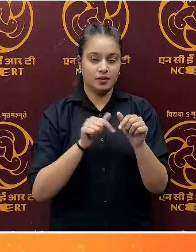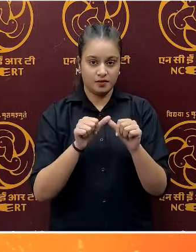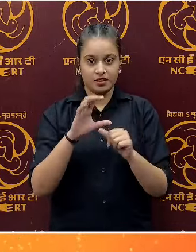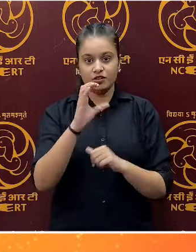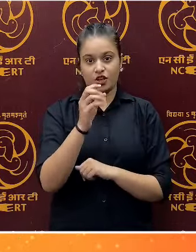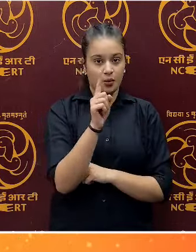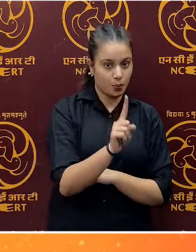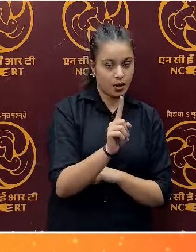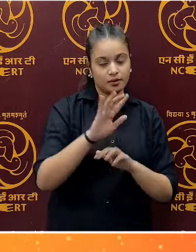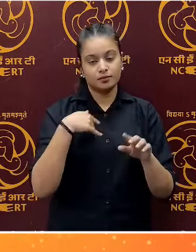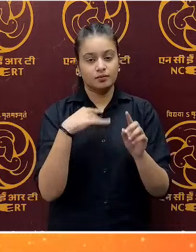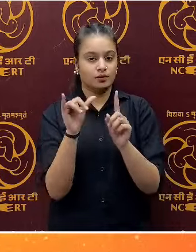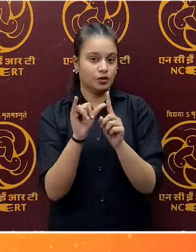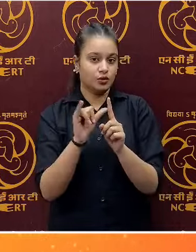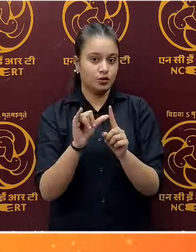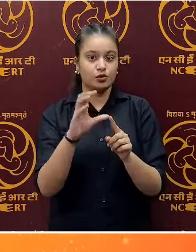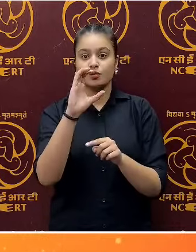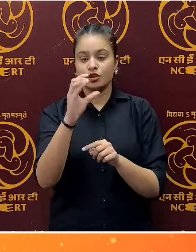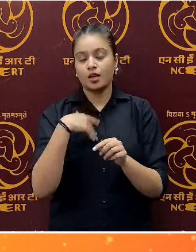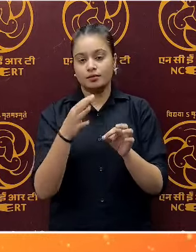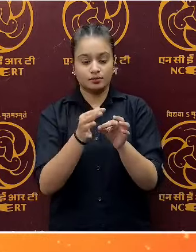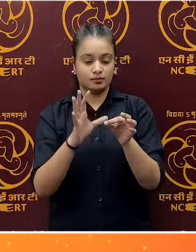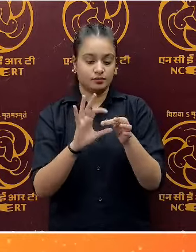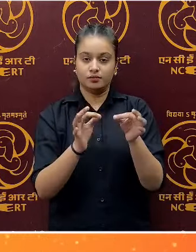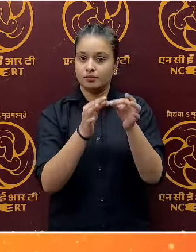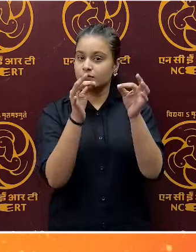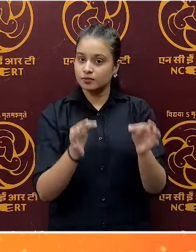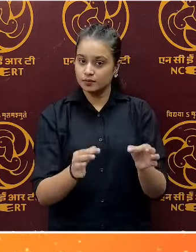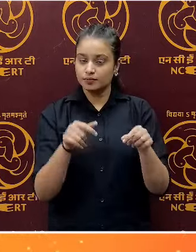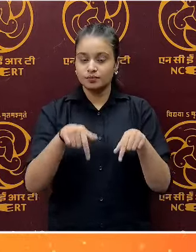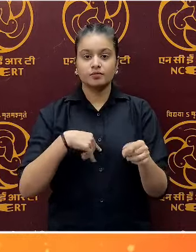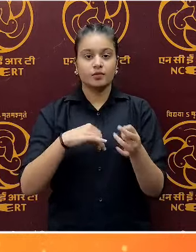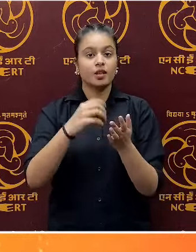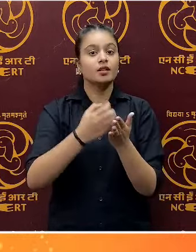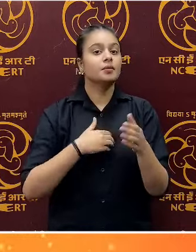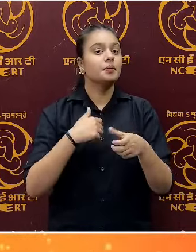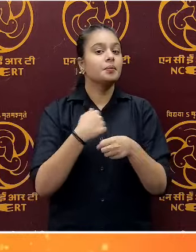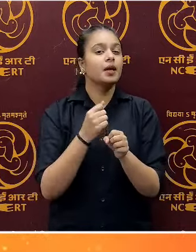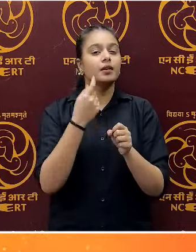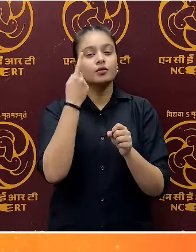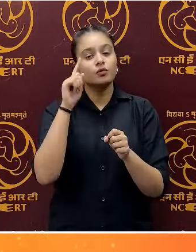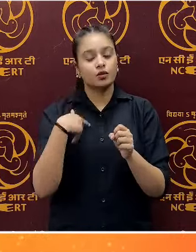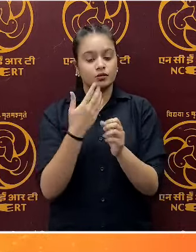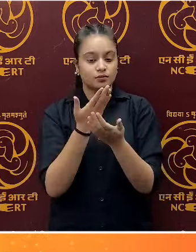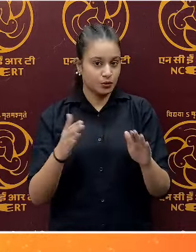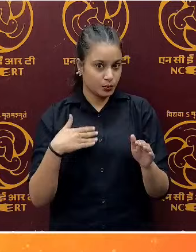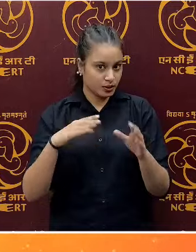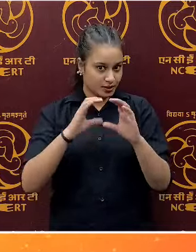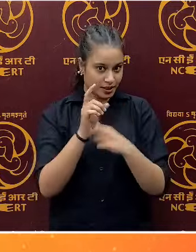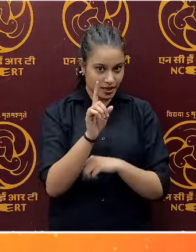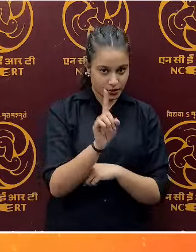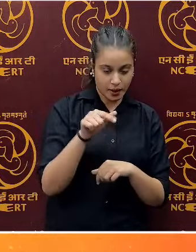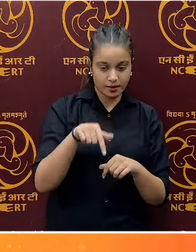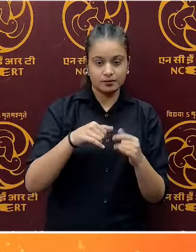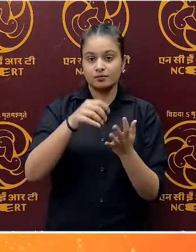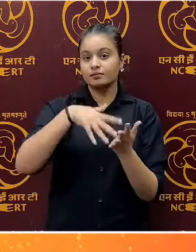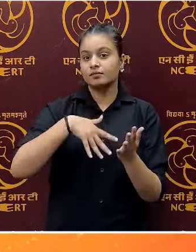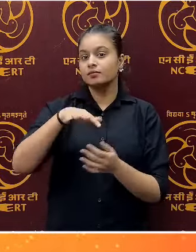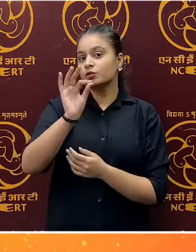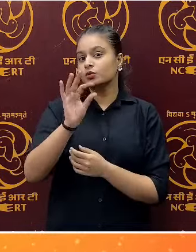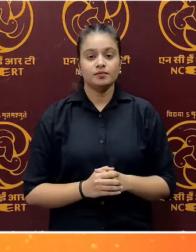and also on our YouTube handle NCERT Official. This session is meant for the students of class 1 and the subject that we are taking up